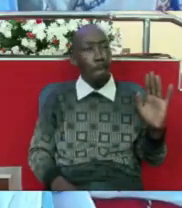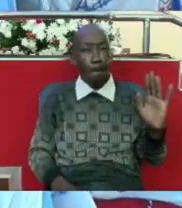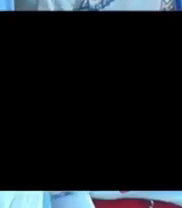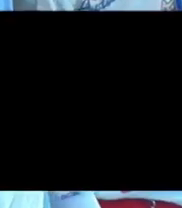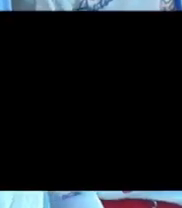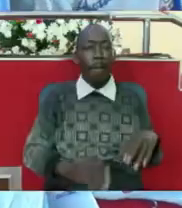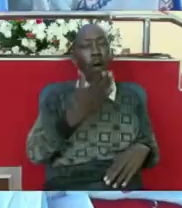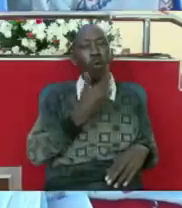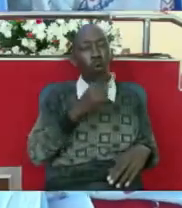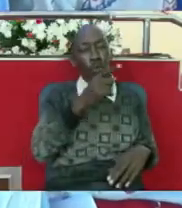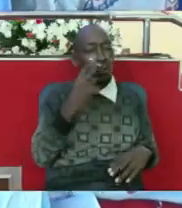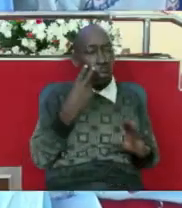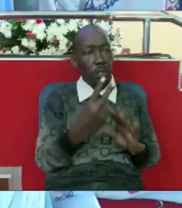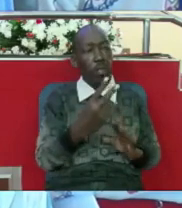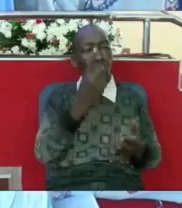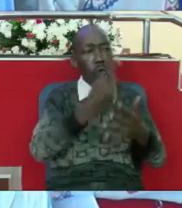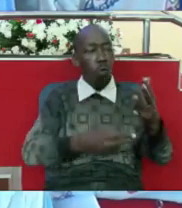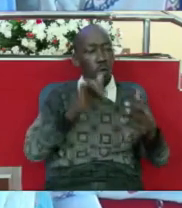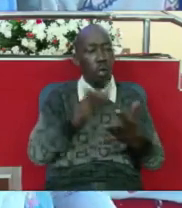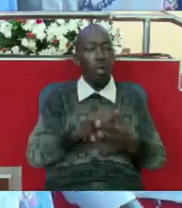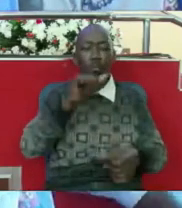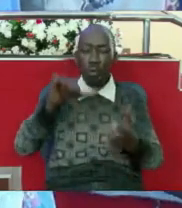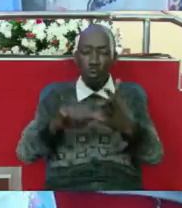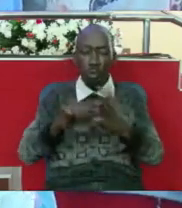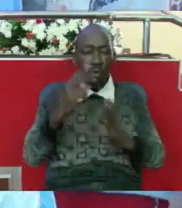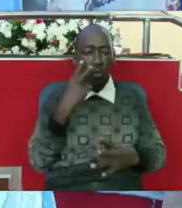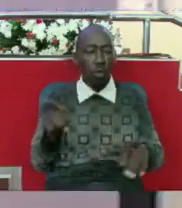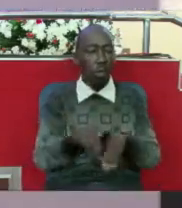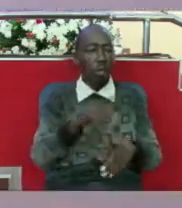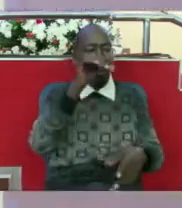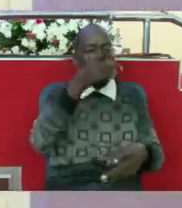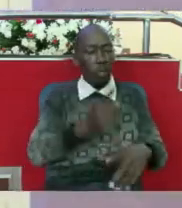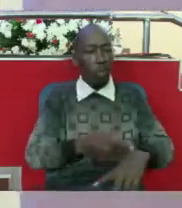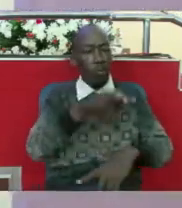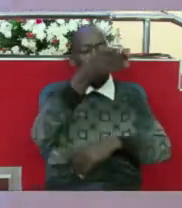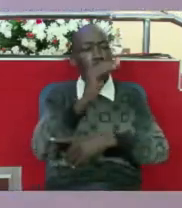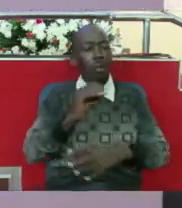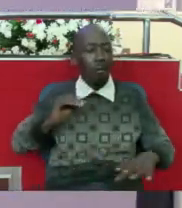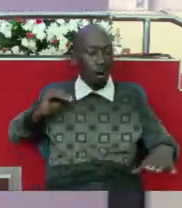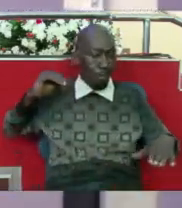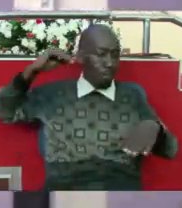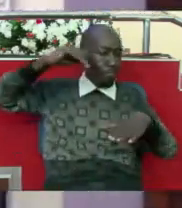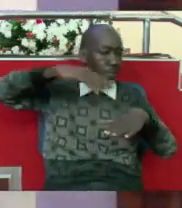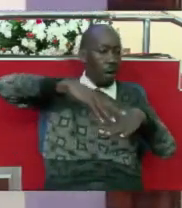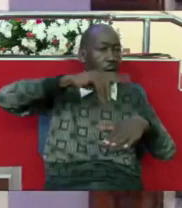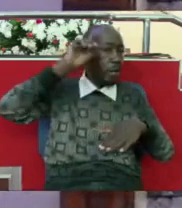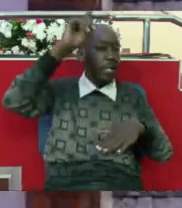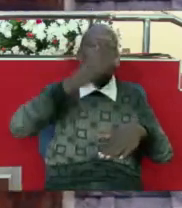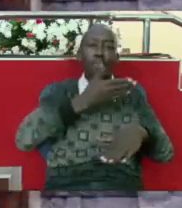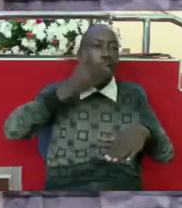I want you to see what that problem looks like when God applies His